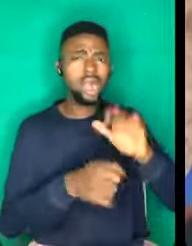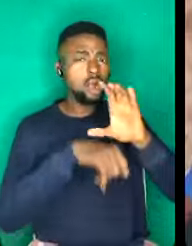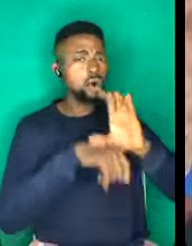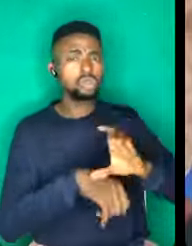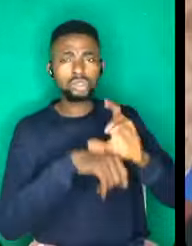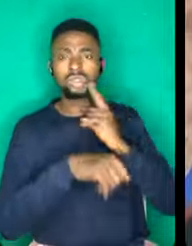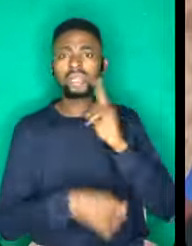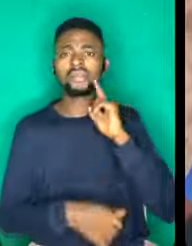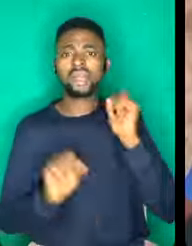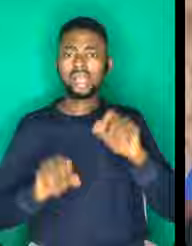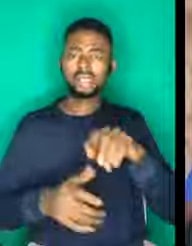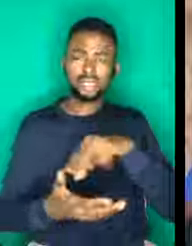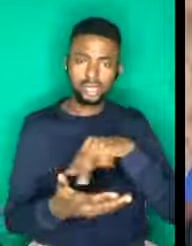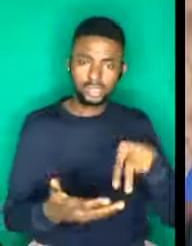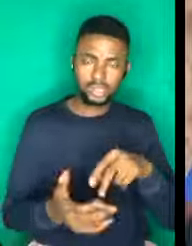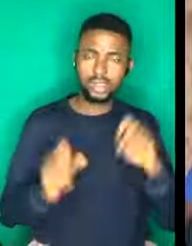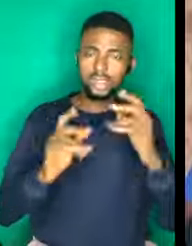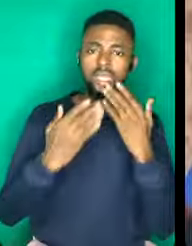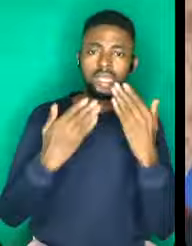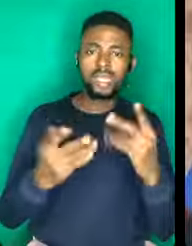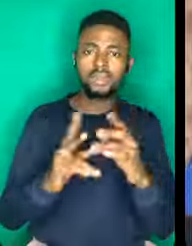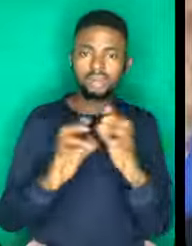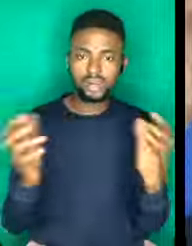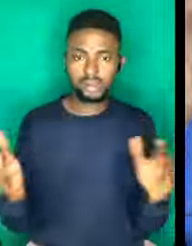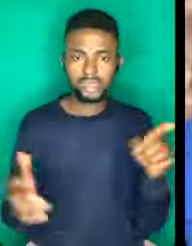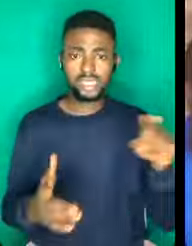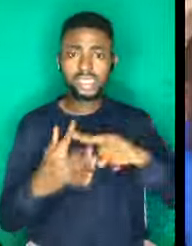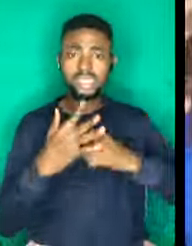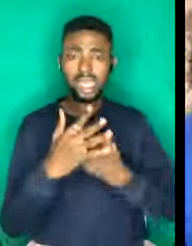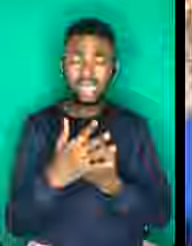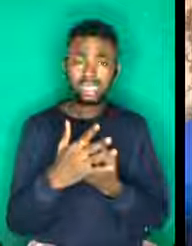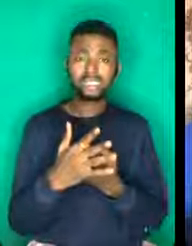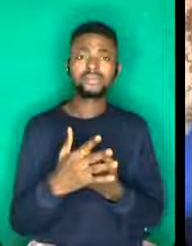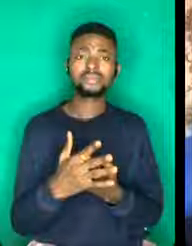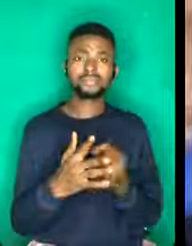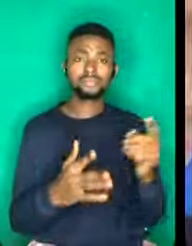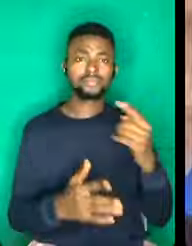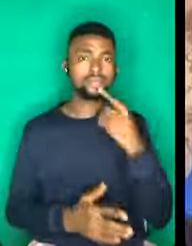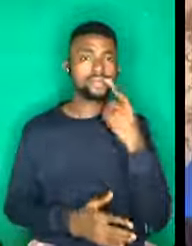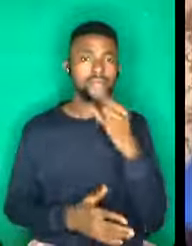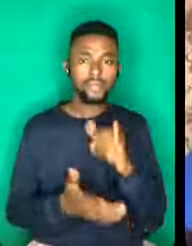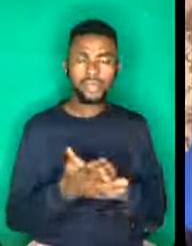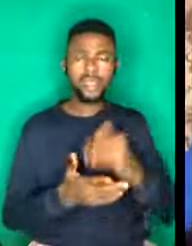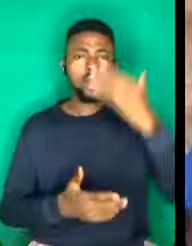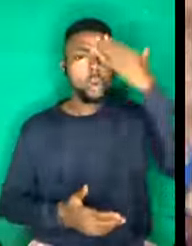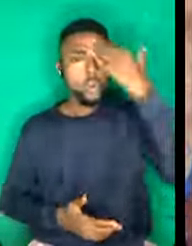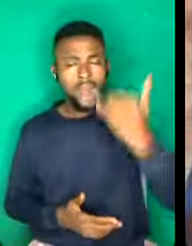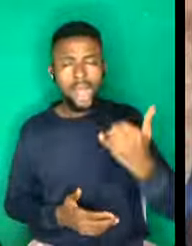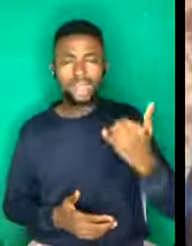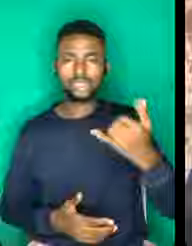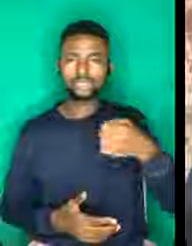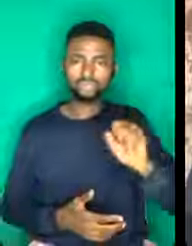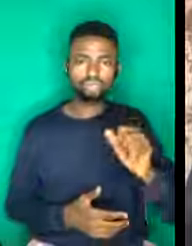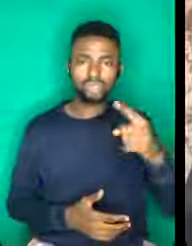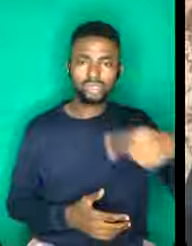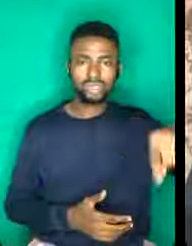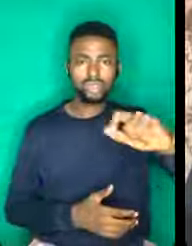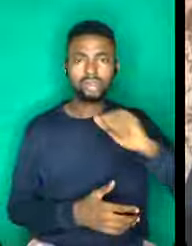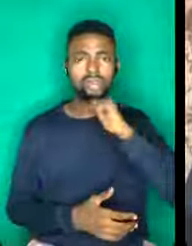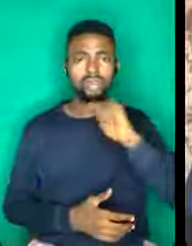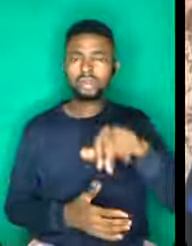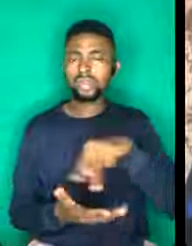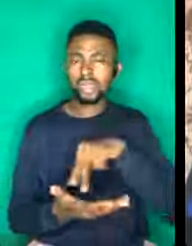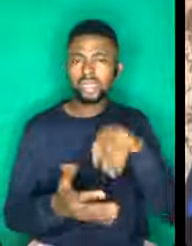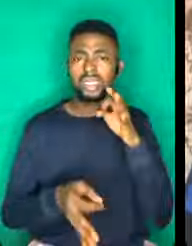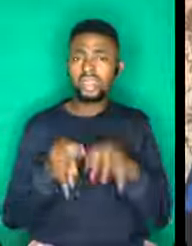much. Let me just start with this. Why not? Why shouldn't they dance? If everyone can dance, they can.